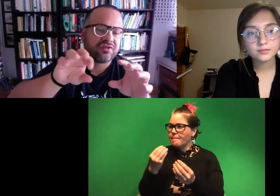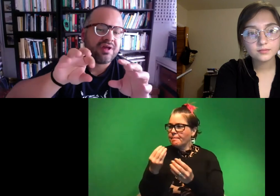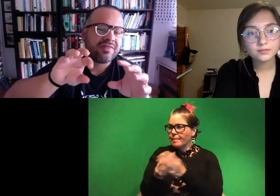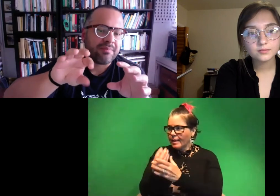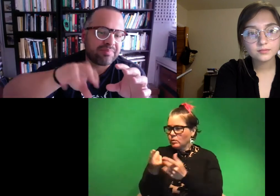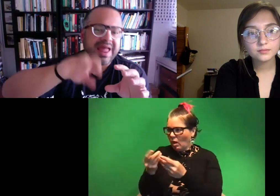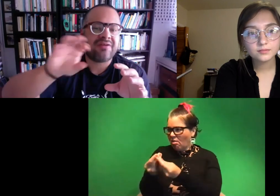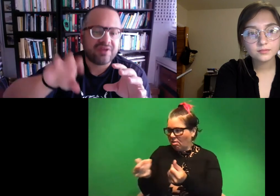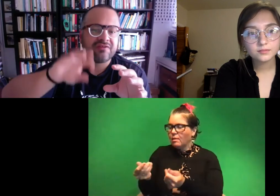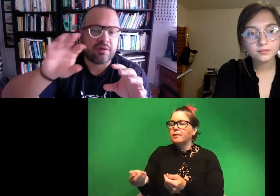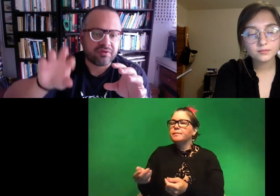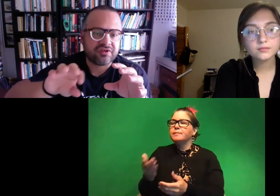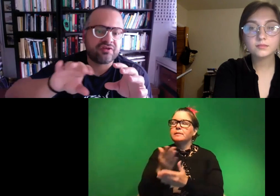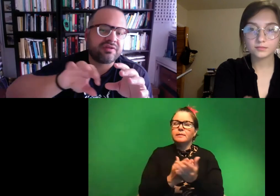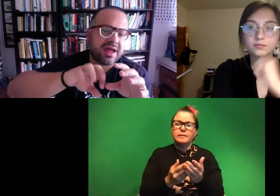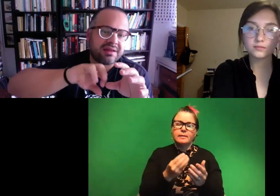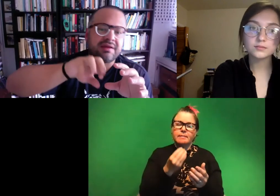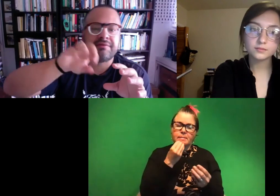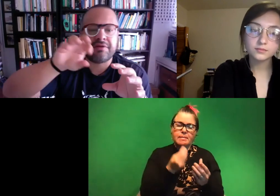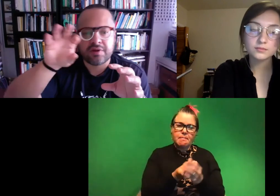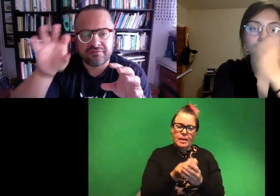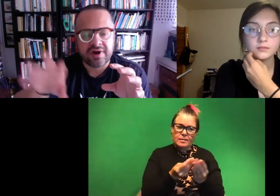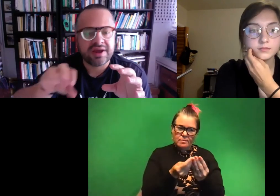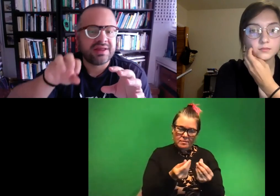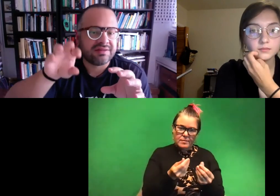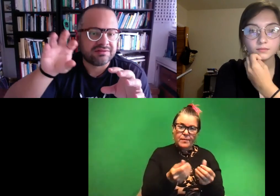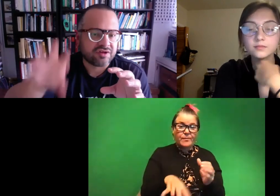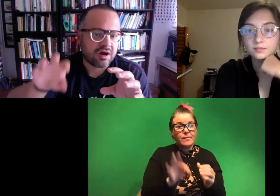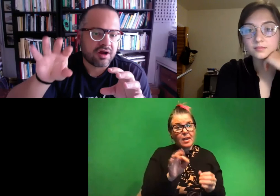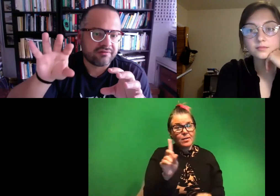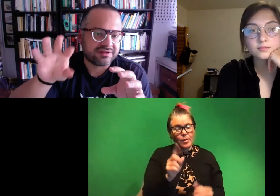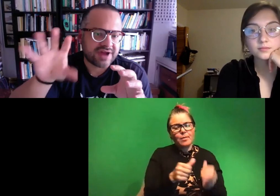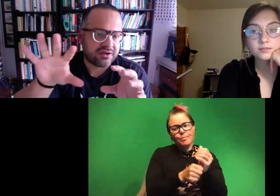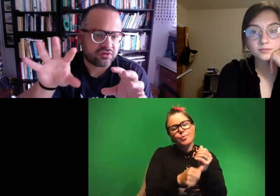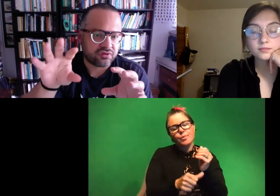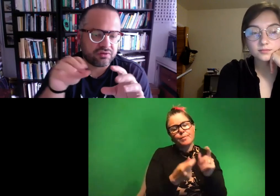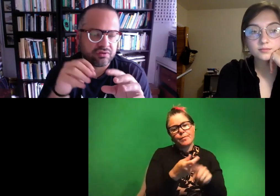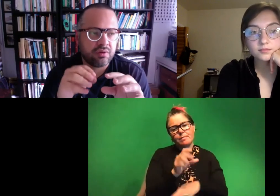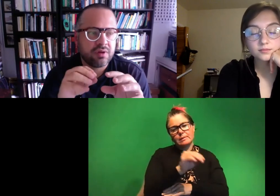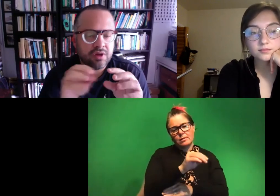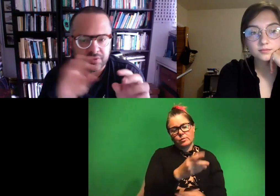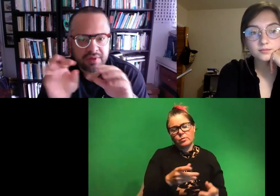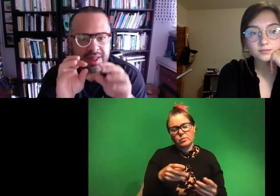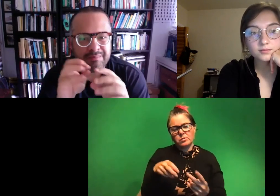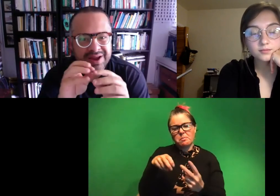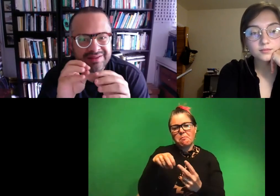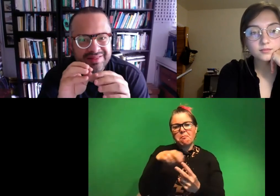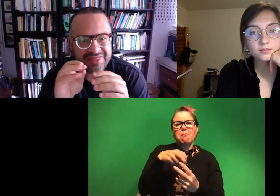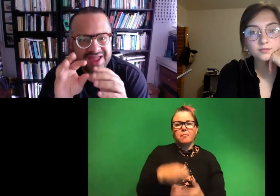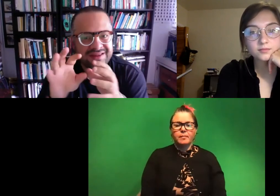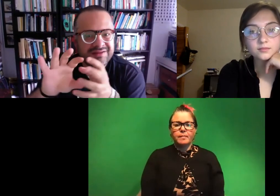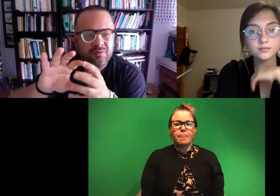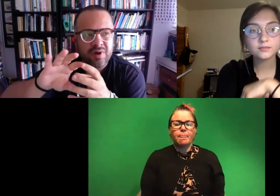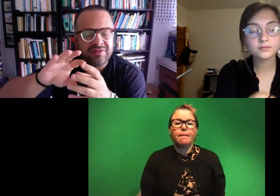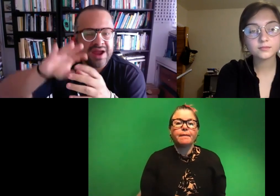eat the plants in decomposition that you can find in the dung of the dinosaurs. No, so but